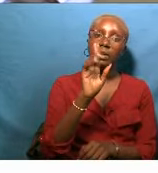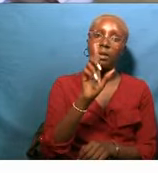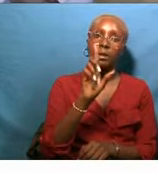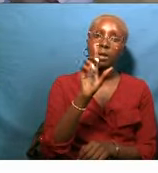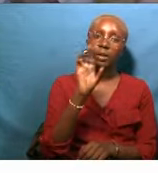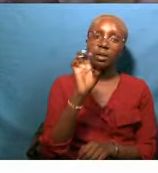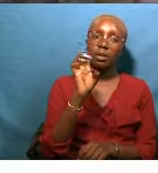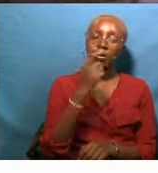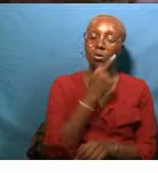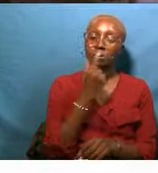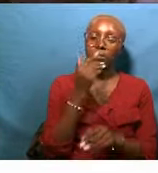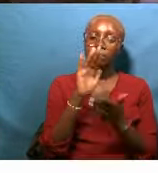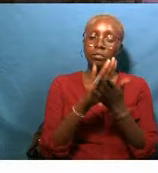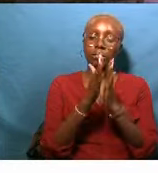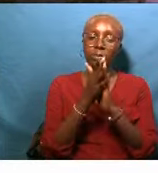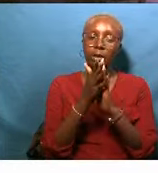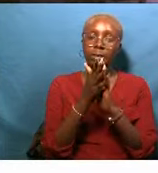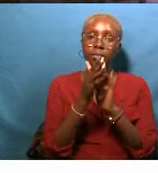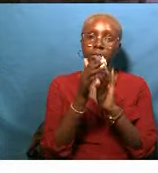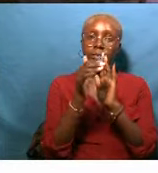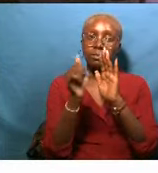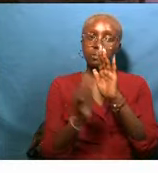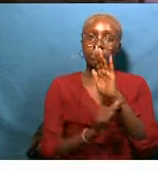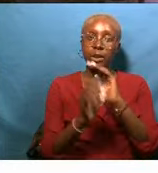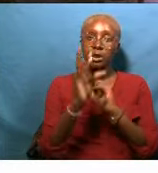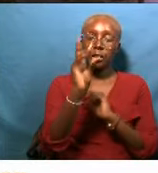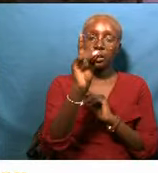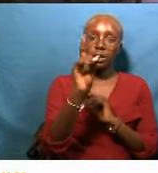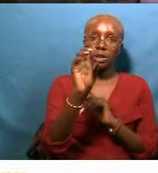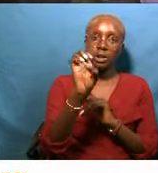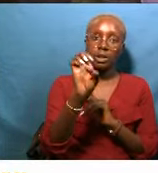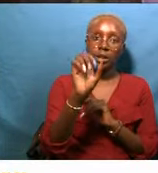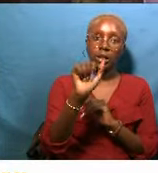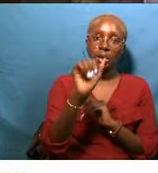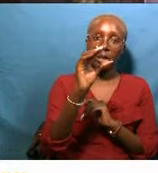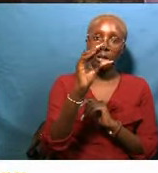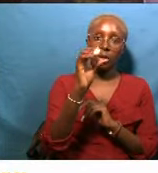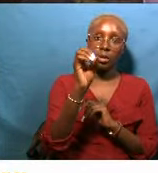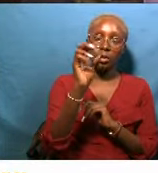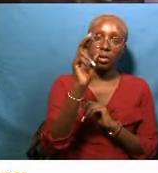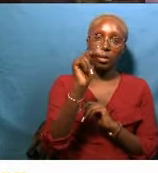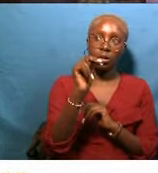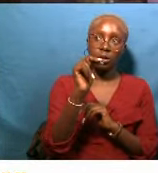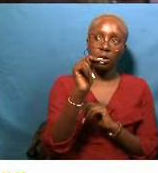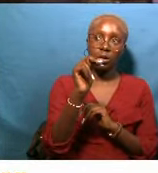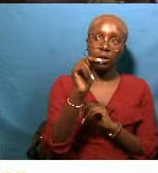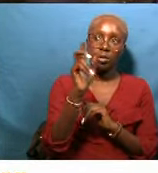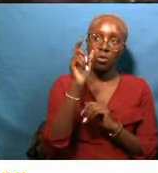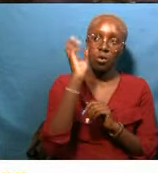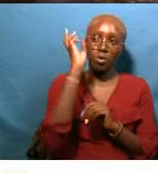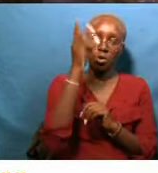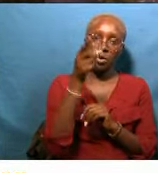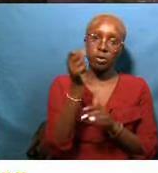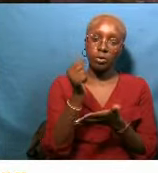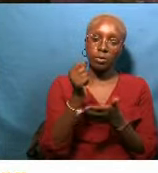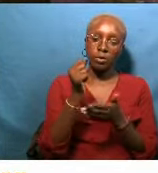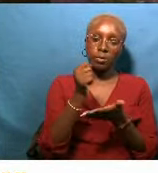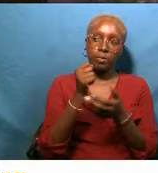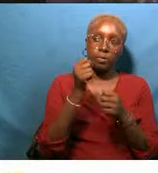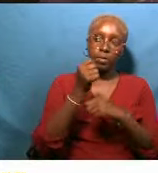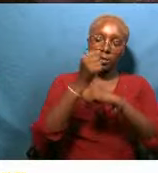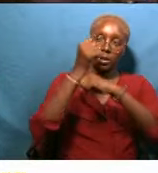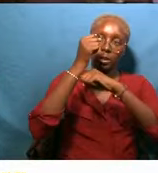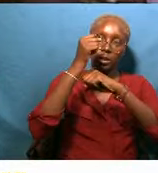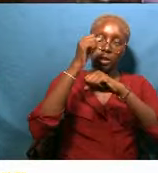inducted as the archdeacon in the diocese. Will you support and uphold him in your in his ministry with your prayers?